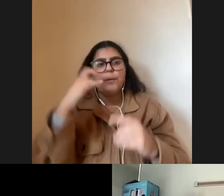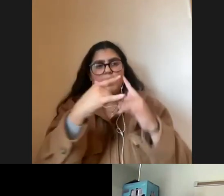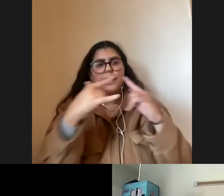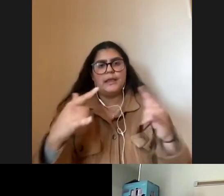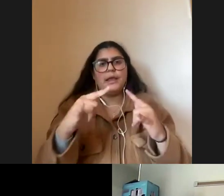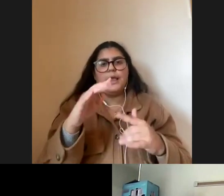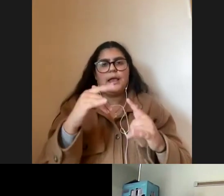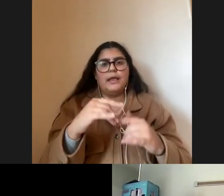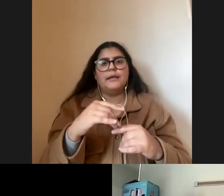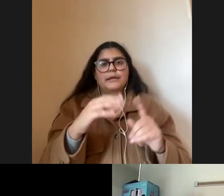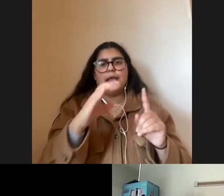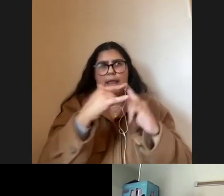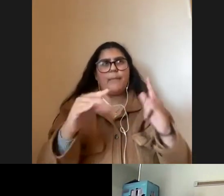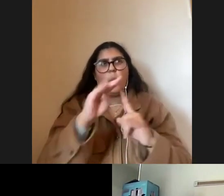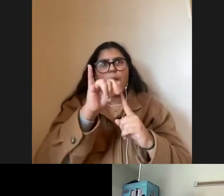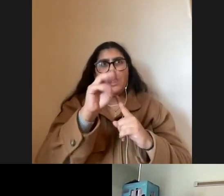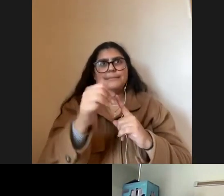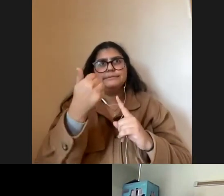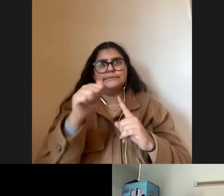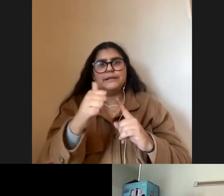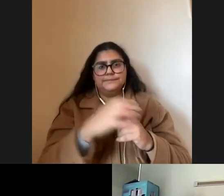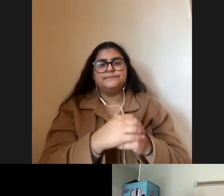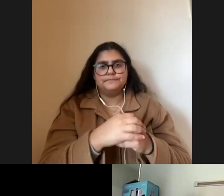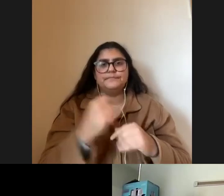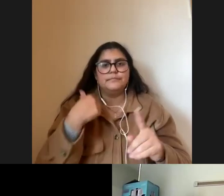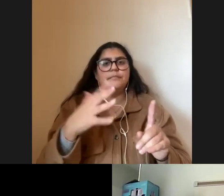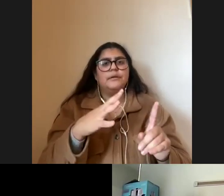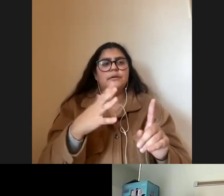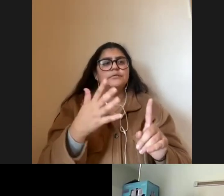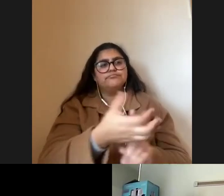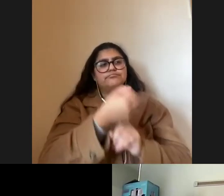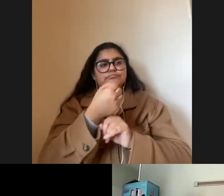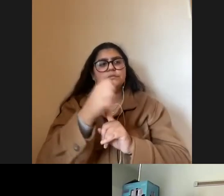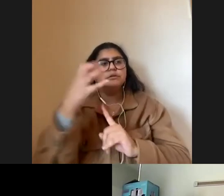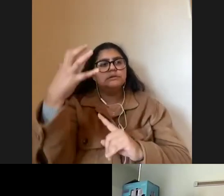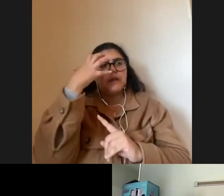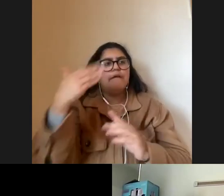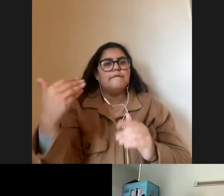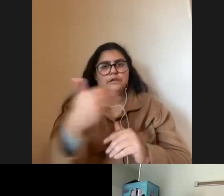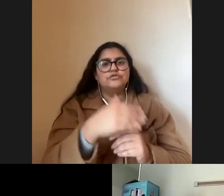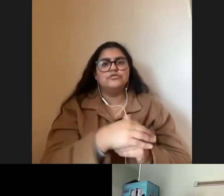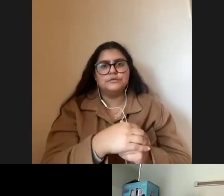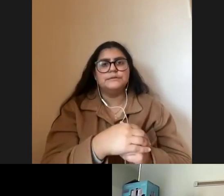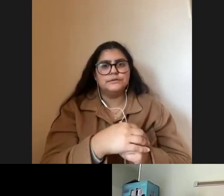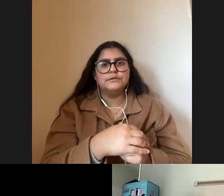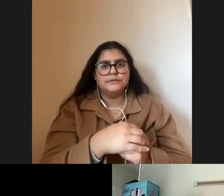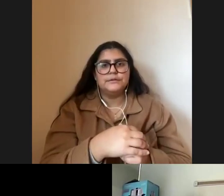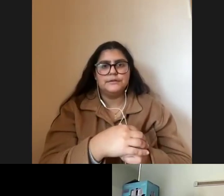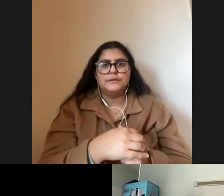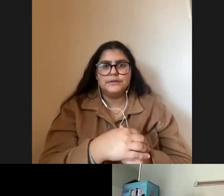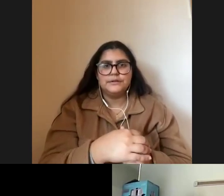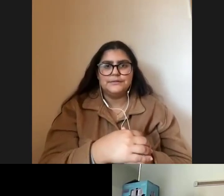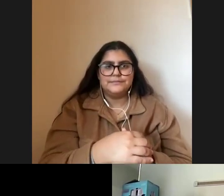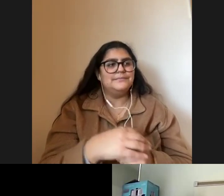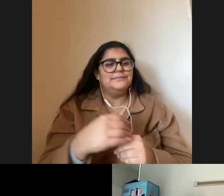that is, Sarah. Yeah, I was at Camp William Penn and I caught a sunfish on I think a piece of corn. Sweet. Corn will do Yeah,